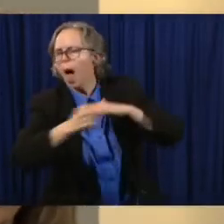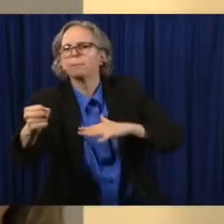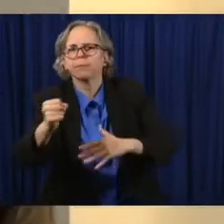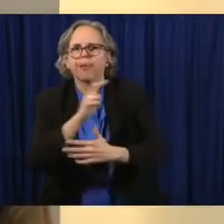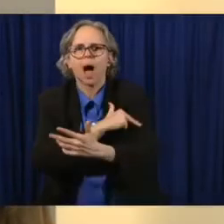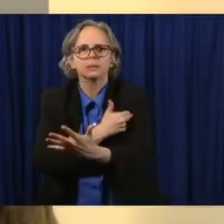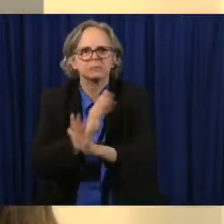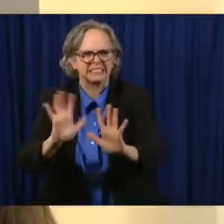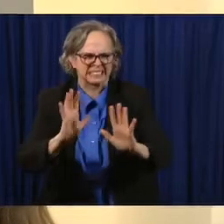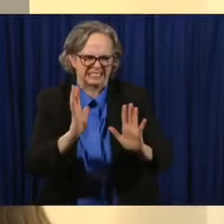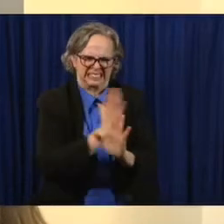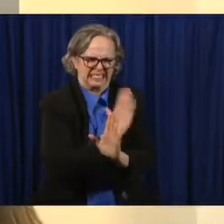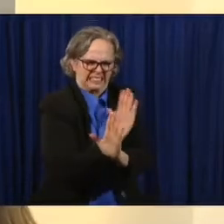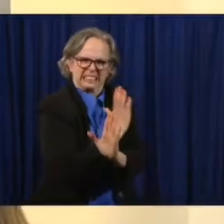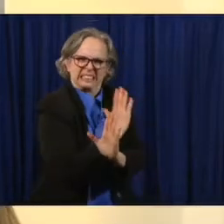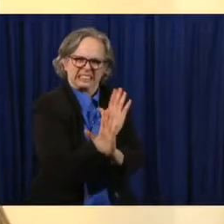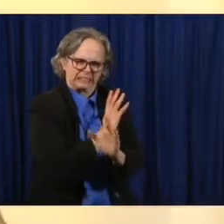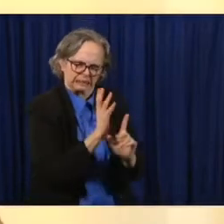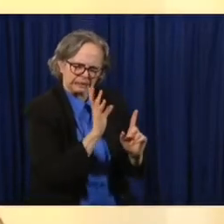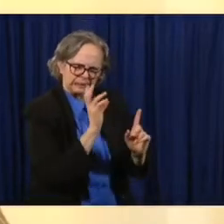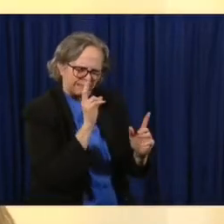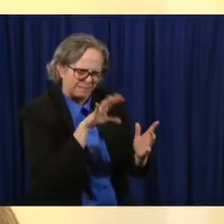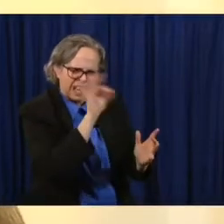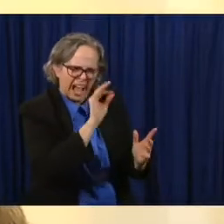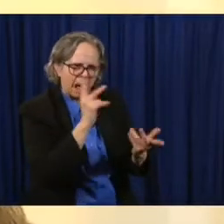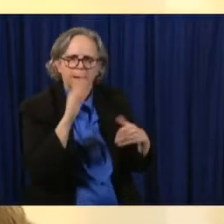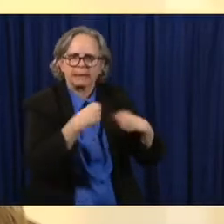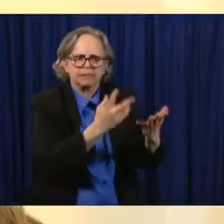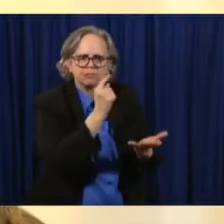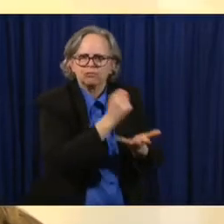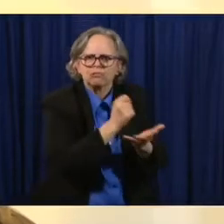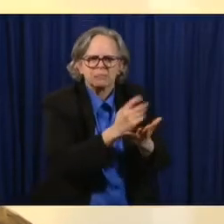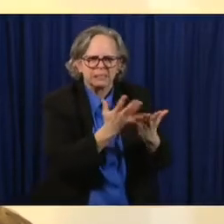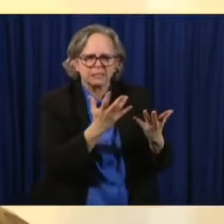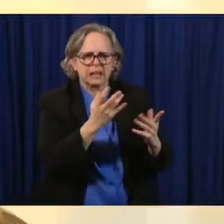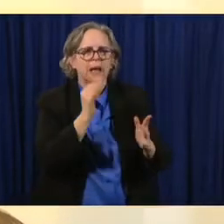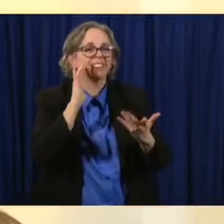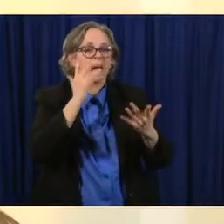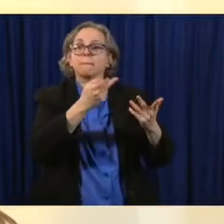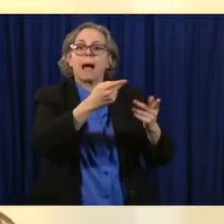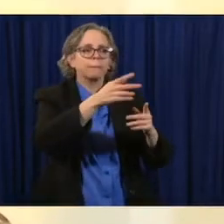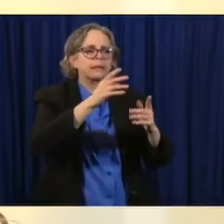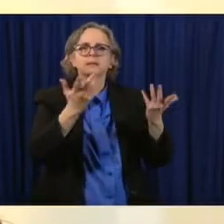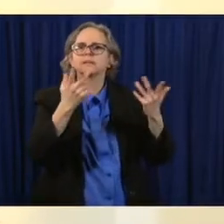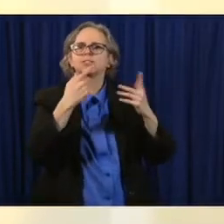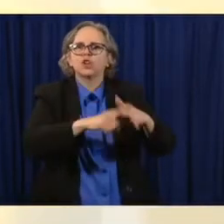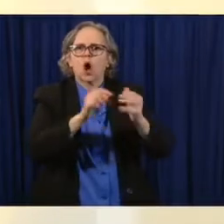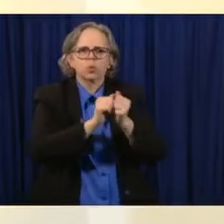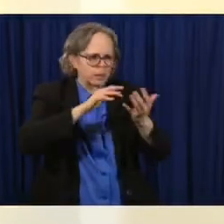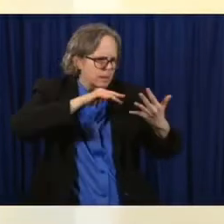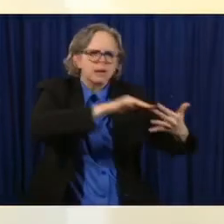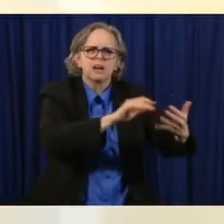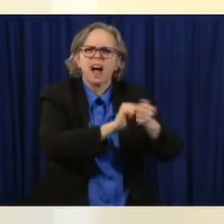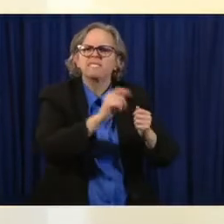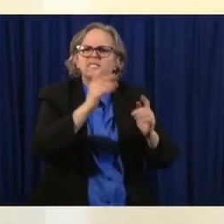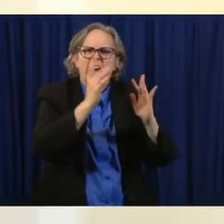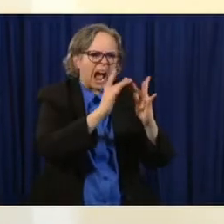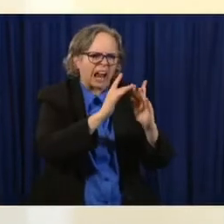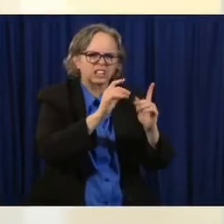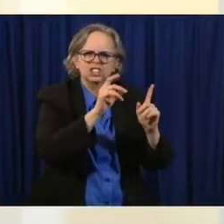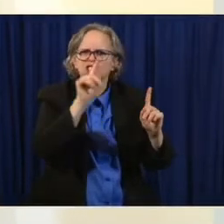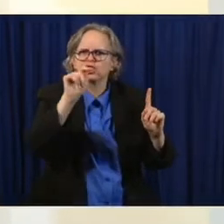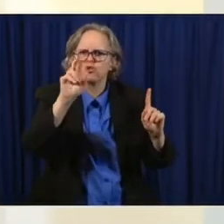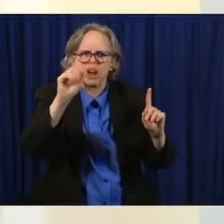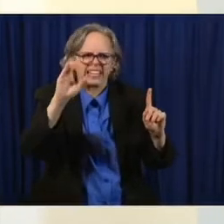mildly ill and follow you and the people that you have been in contact with more carefully, more accurately, not only will we decrease the spread